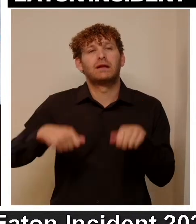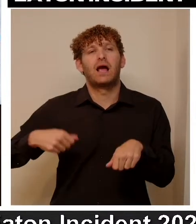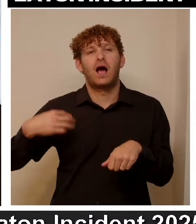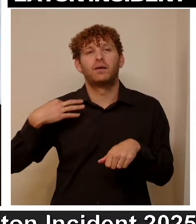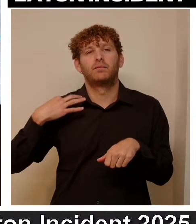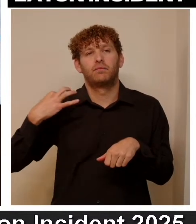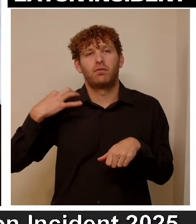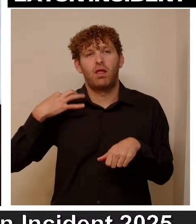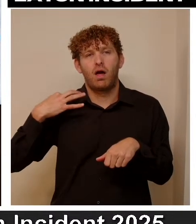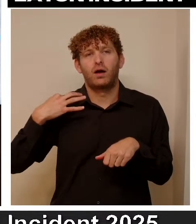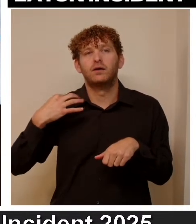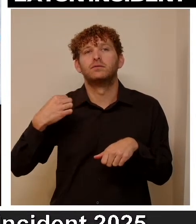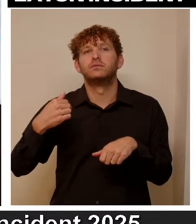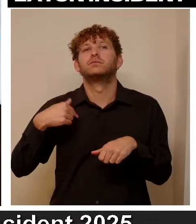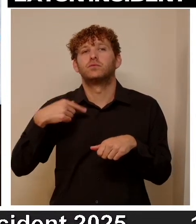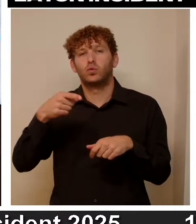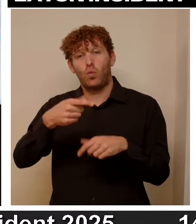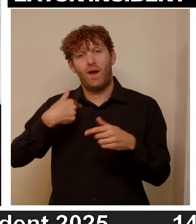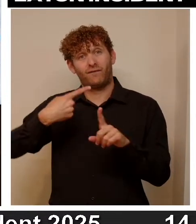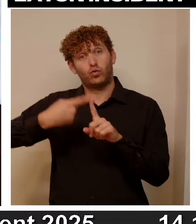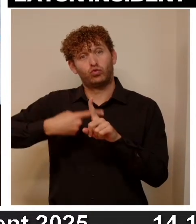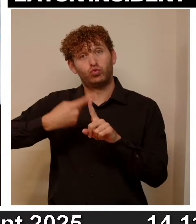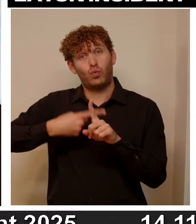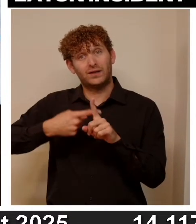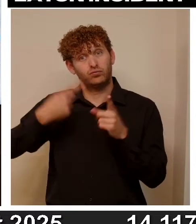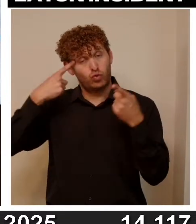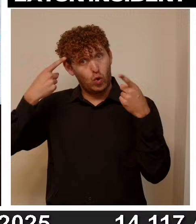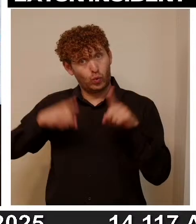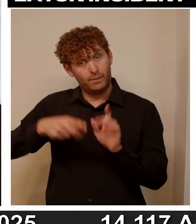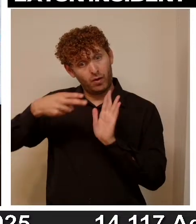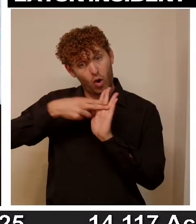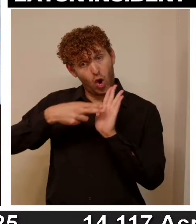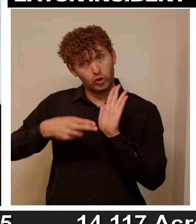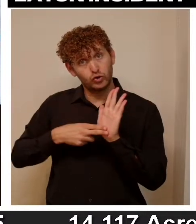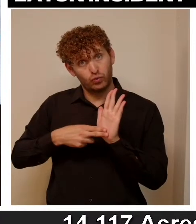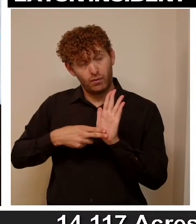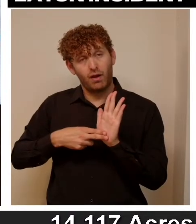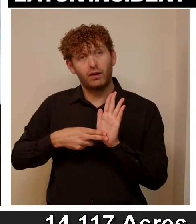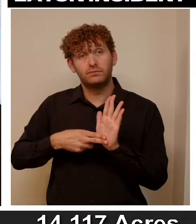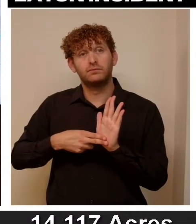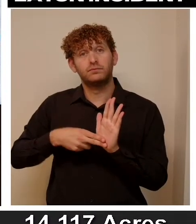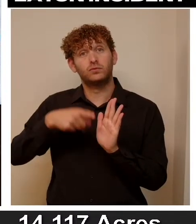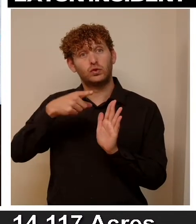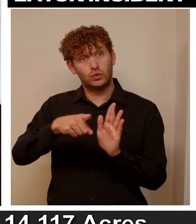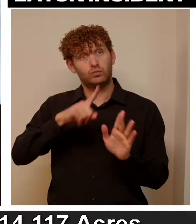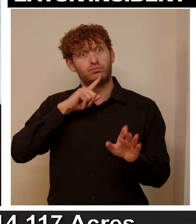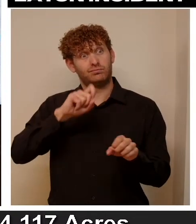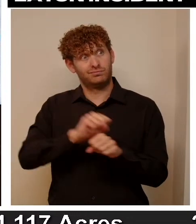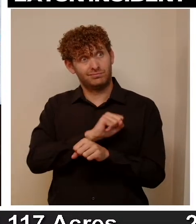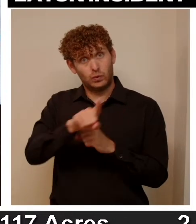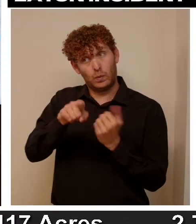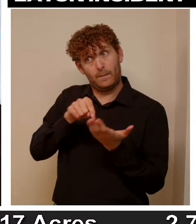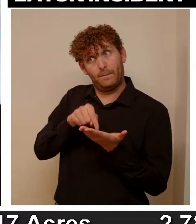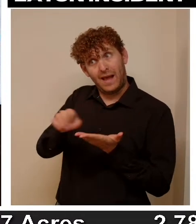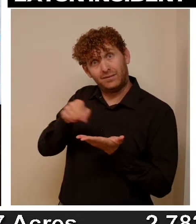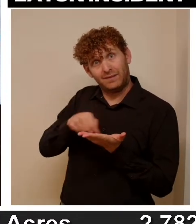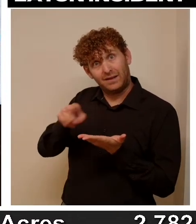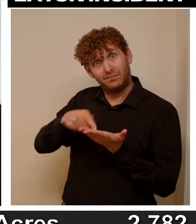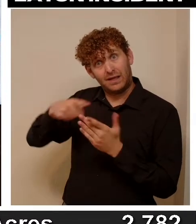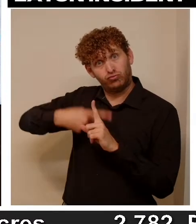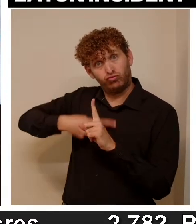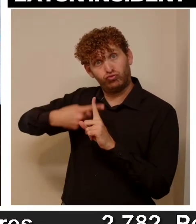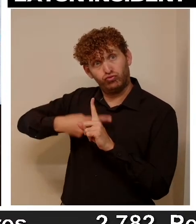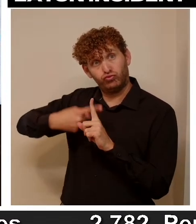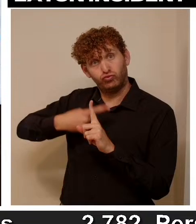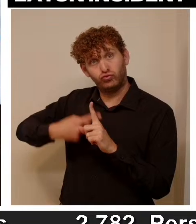a rental agreement or a lease agreement that can show that you actually pay rent in that location, then you may still